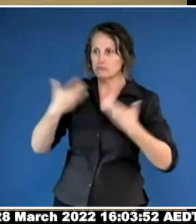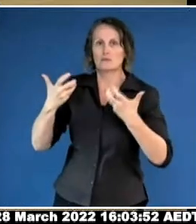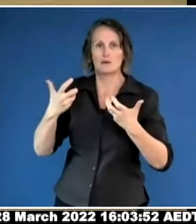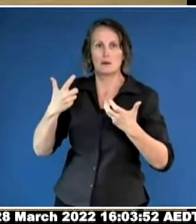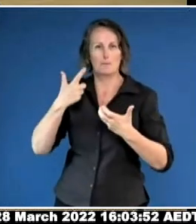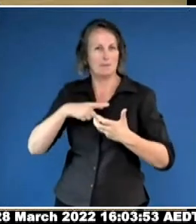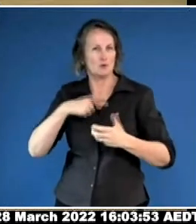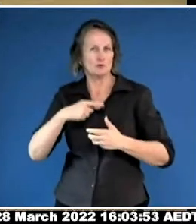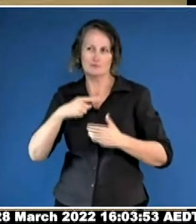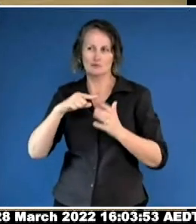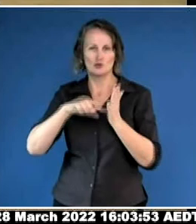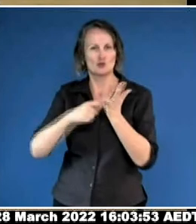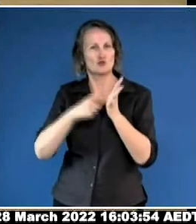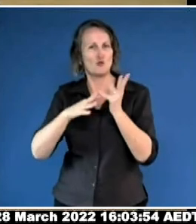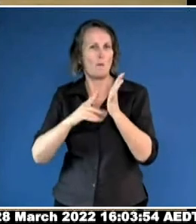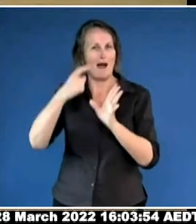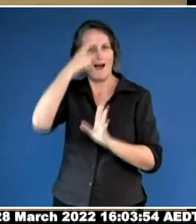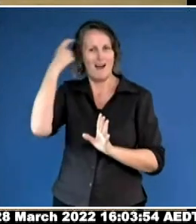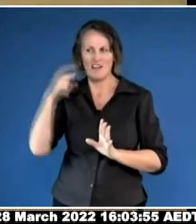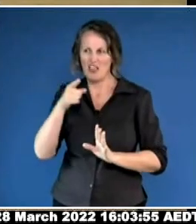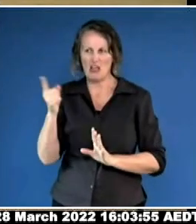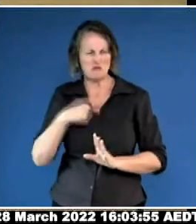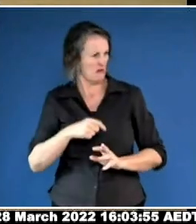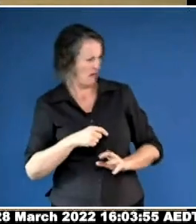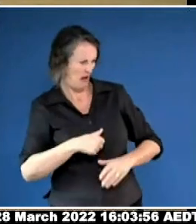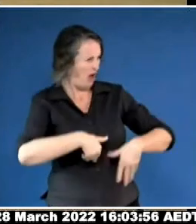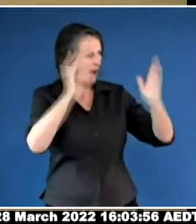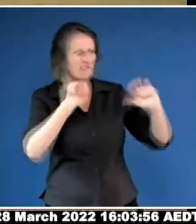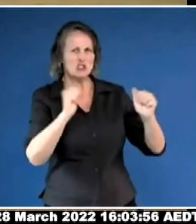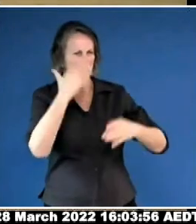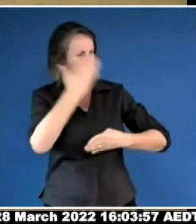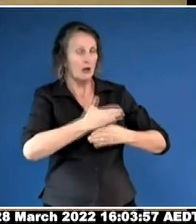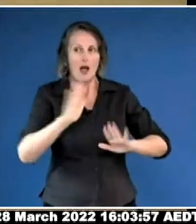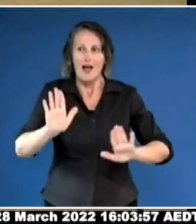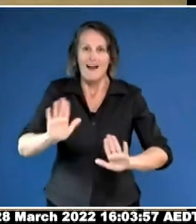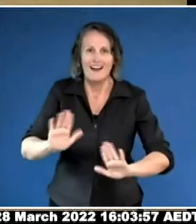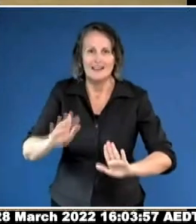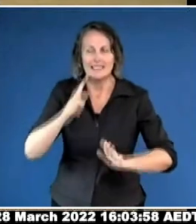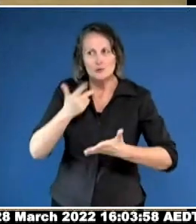threatened to remove all services from the end user. Support workers